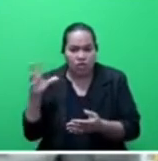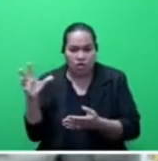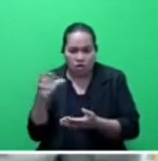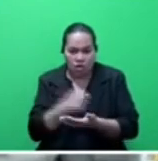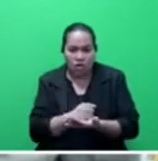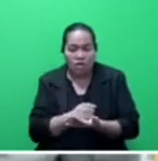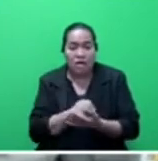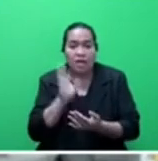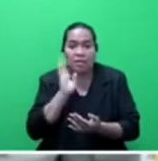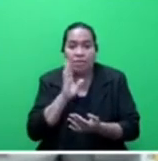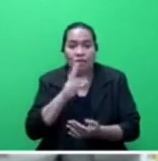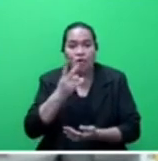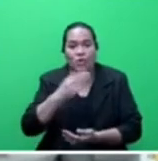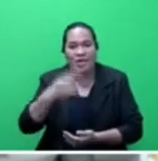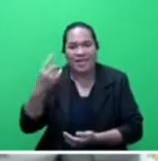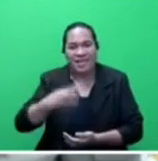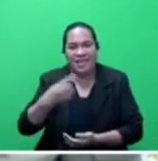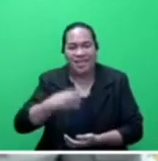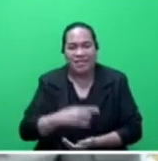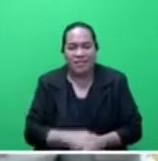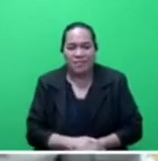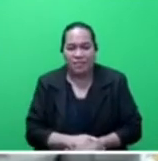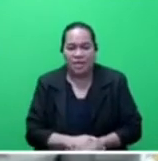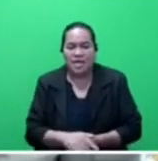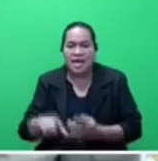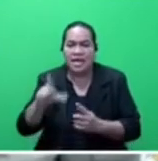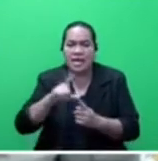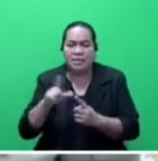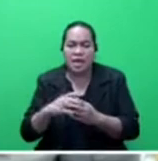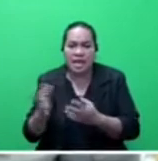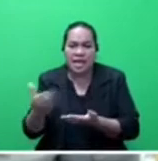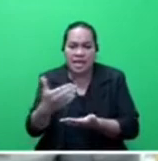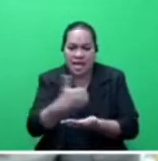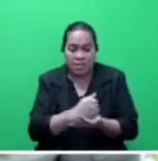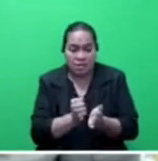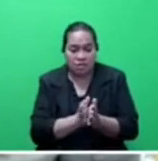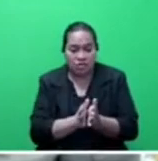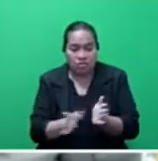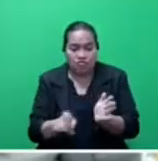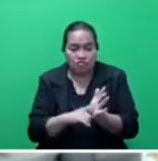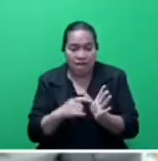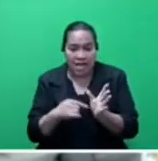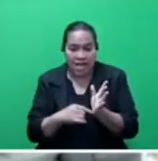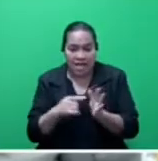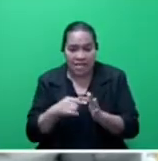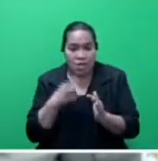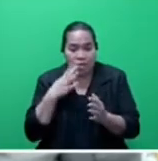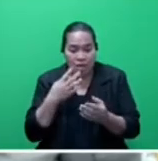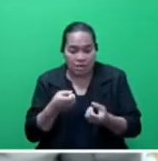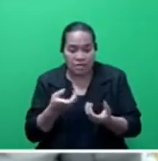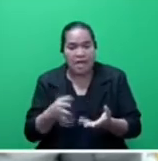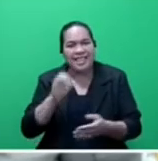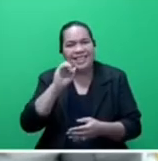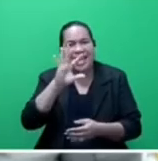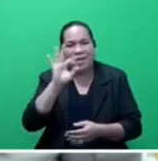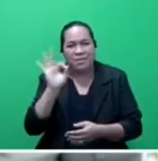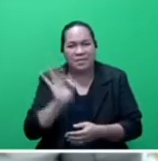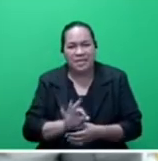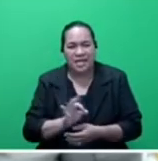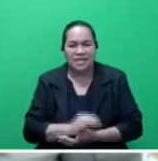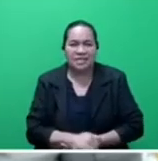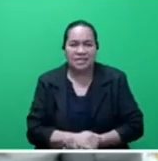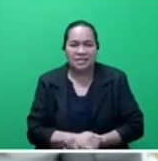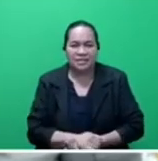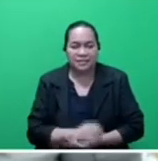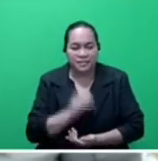2011? Capital gains in general, the rate today when disposing capital assets is 10%.